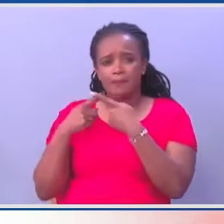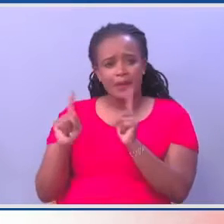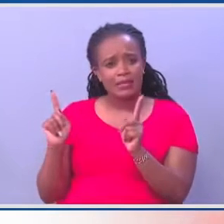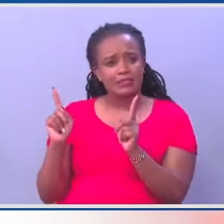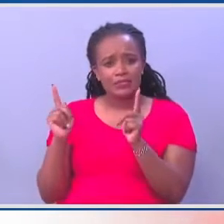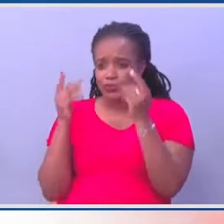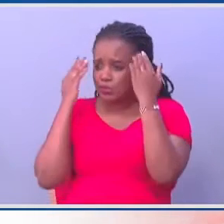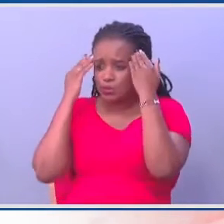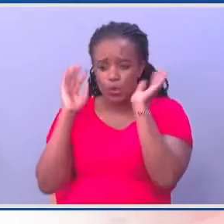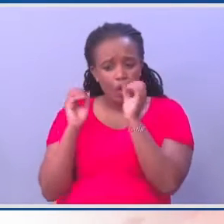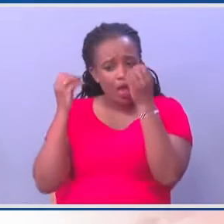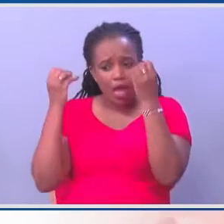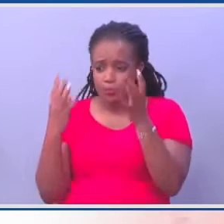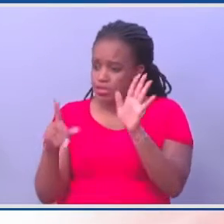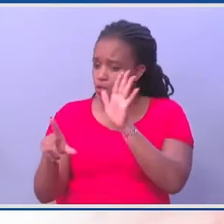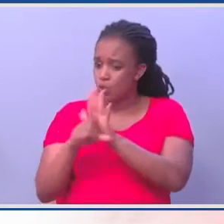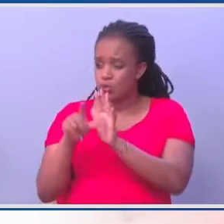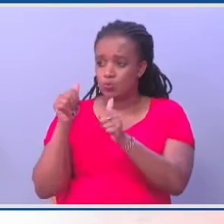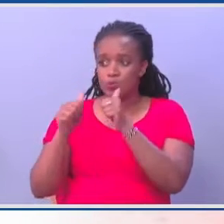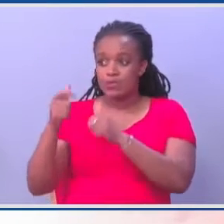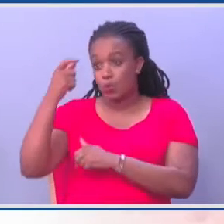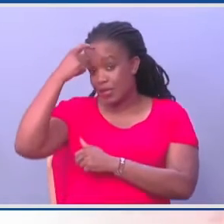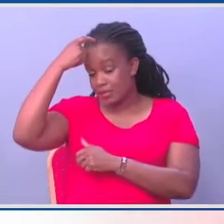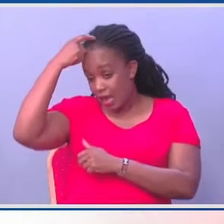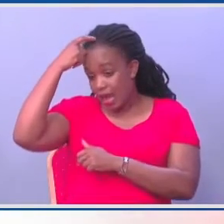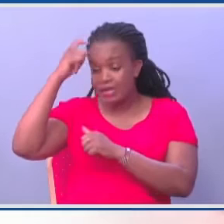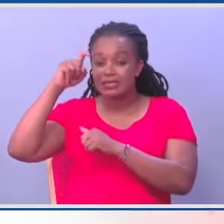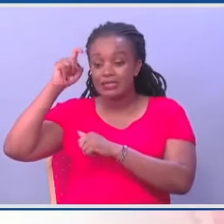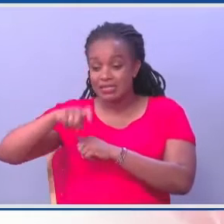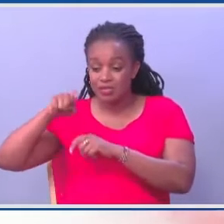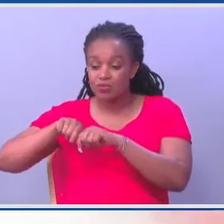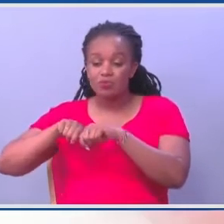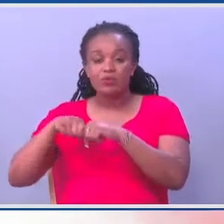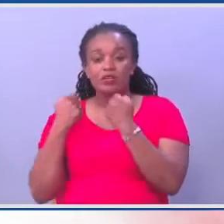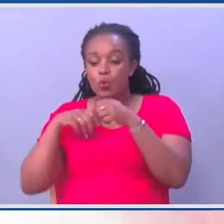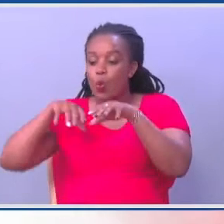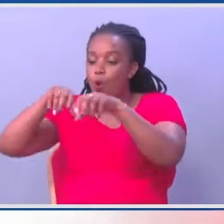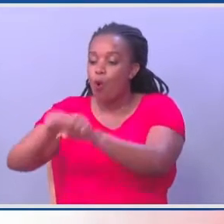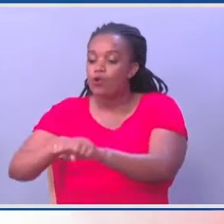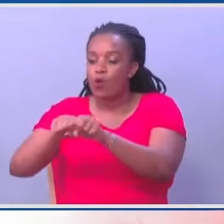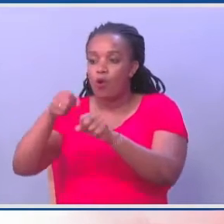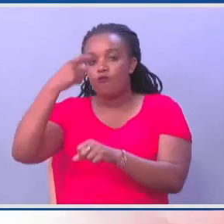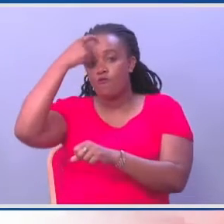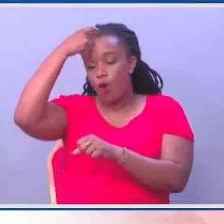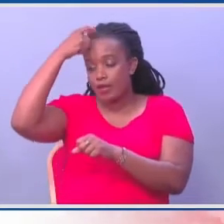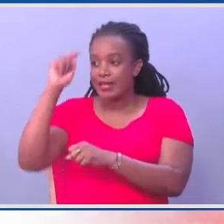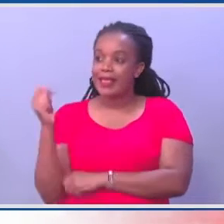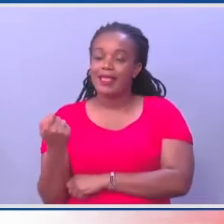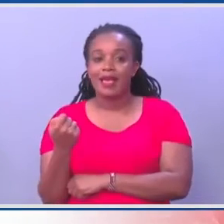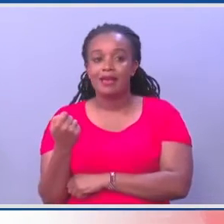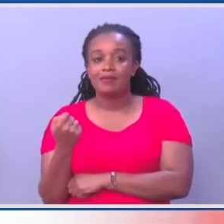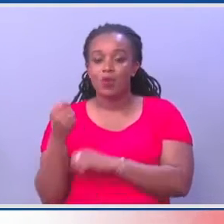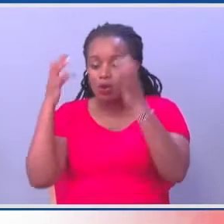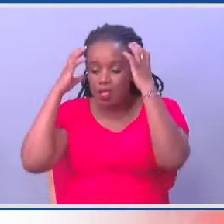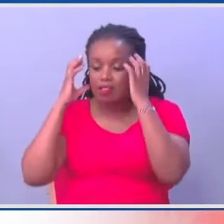more laws and illegalities Weta has to break to keep on holding on to Ford Kenya. Yeah, because when he says that,